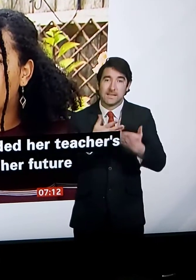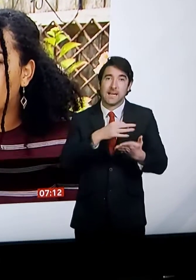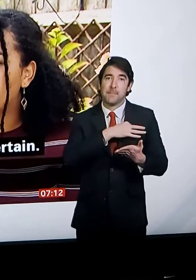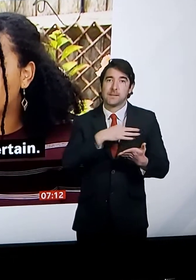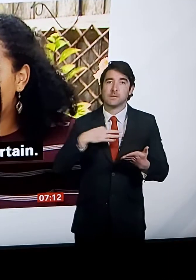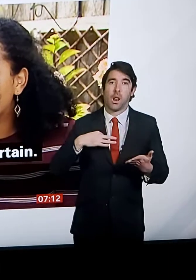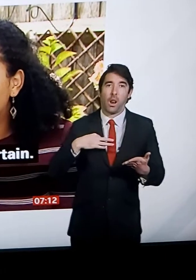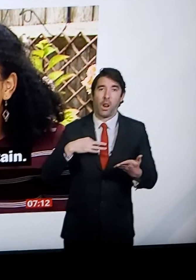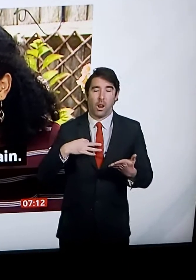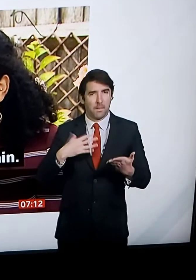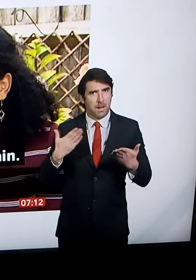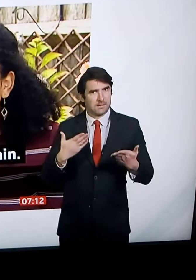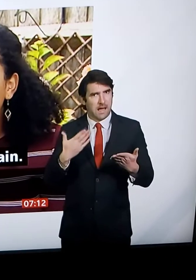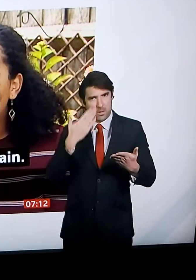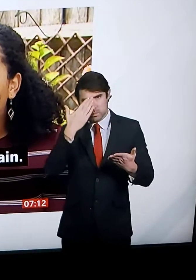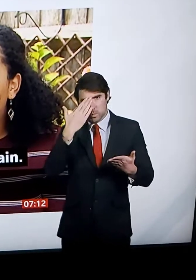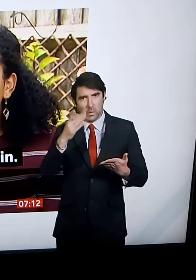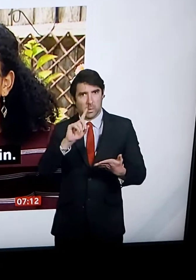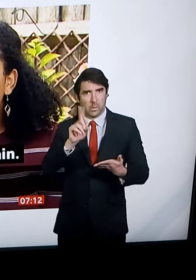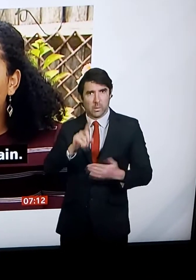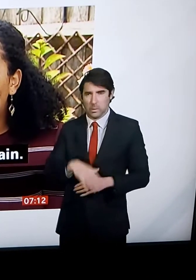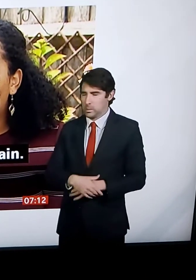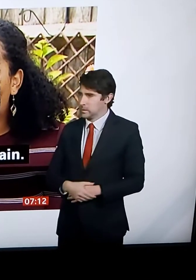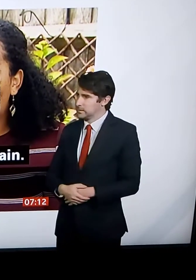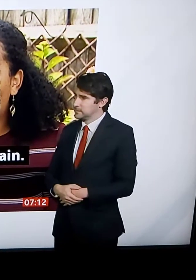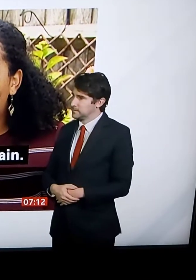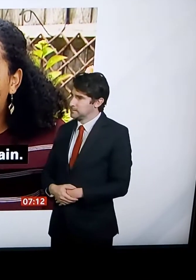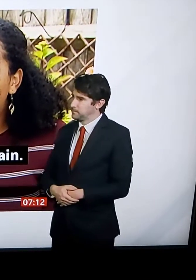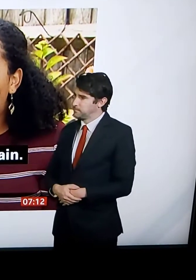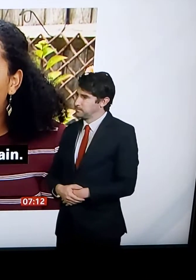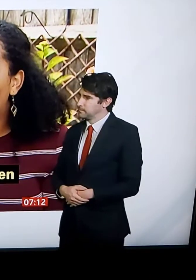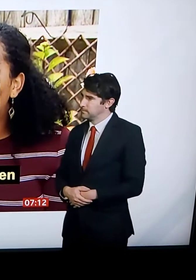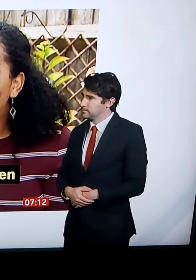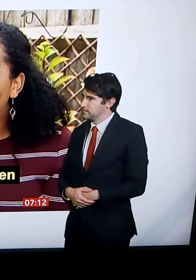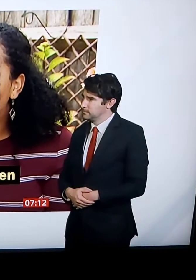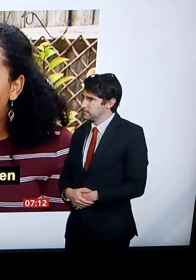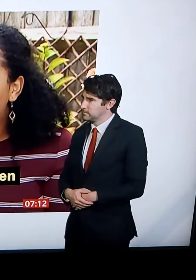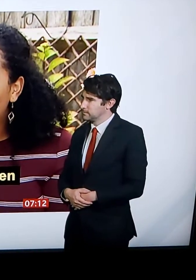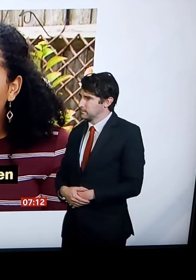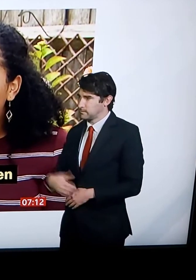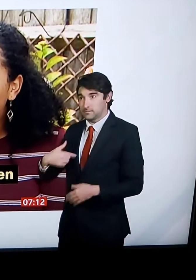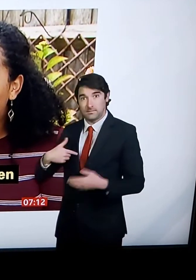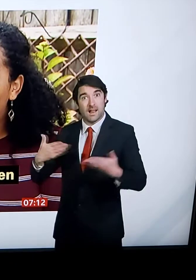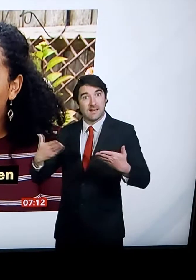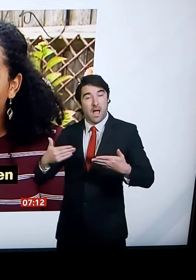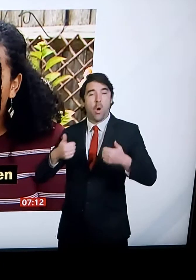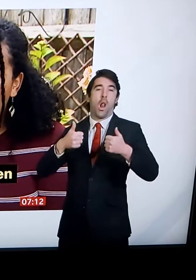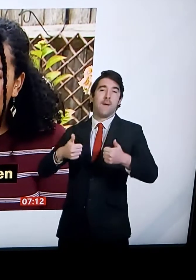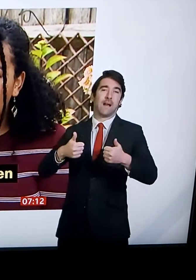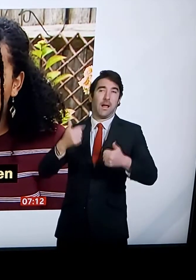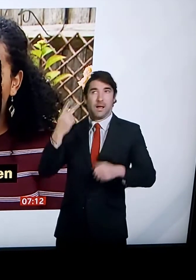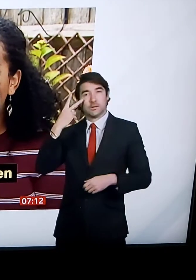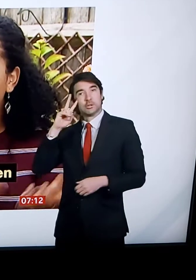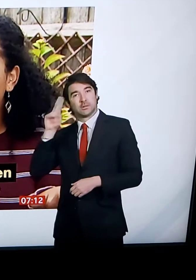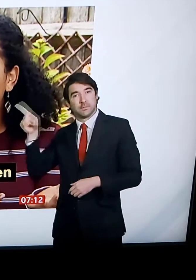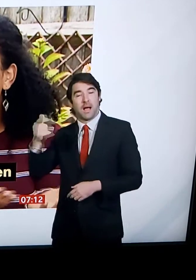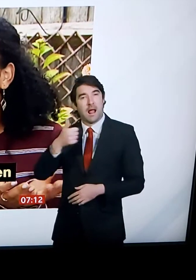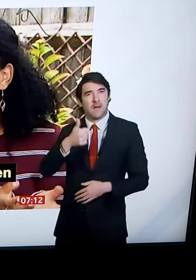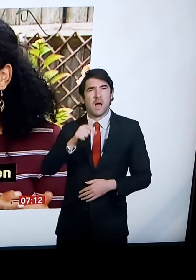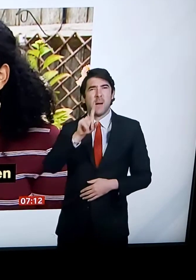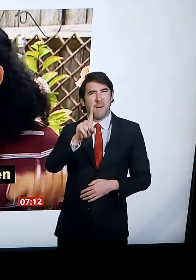grades that my teachers thought I would get, but it just came with a whole new set of problems. It's as if they've picked